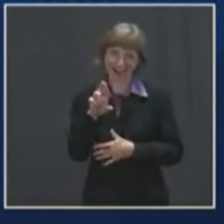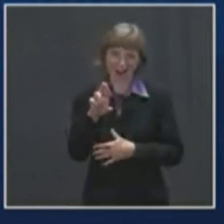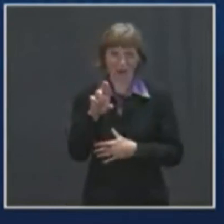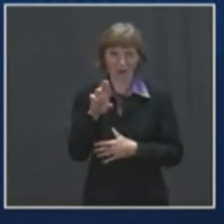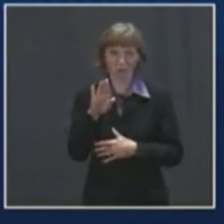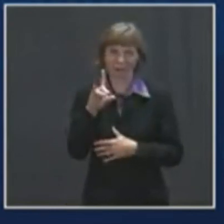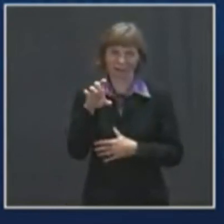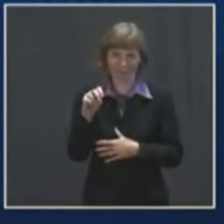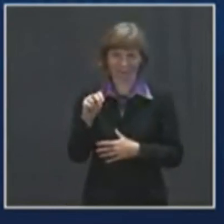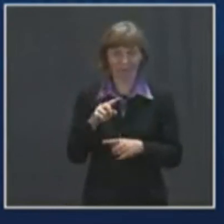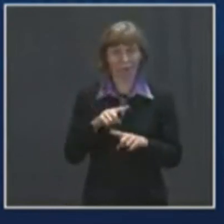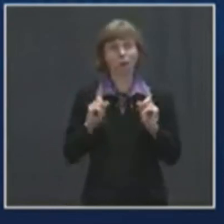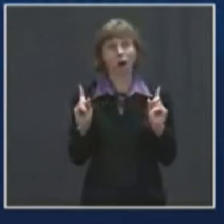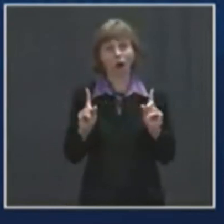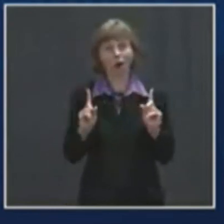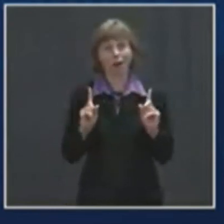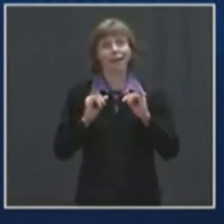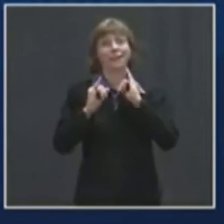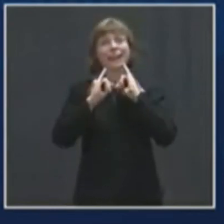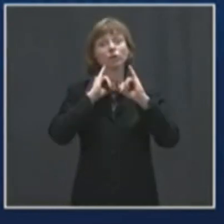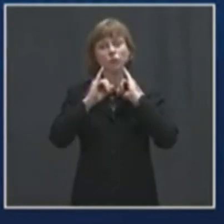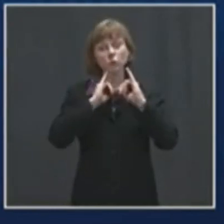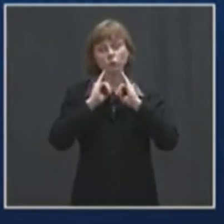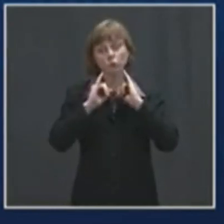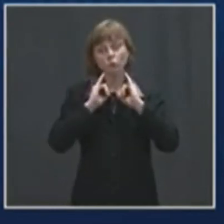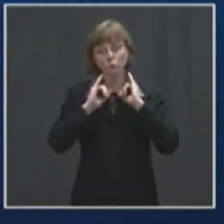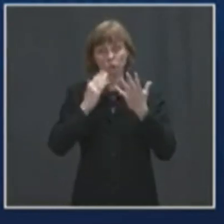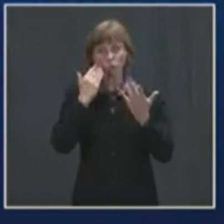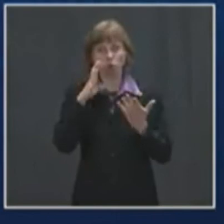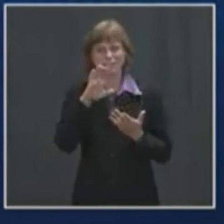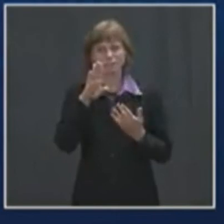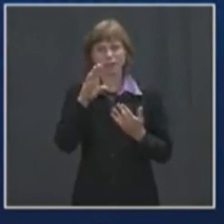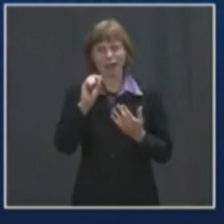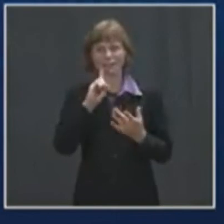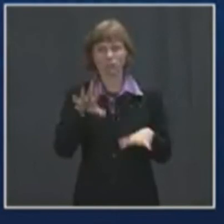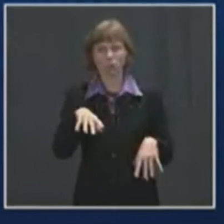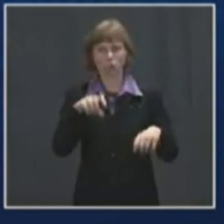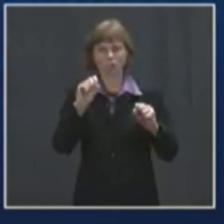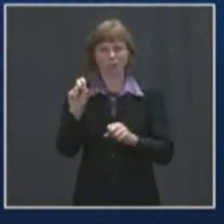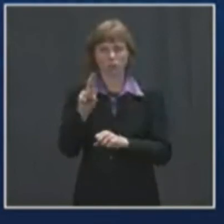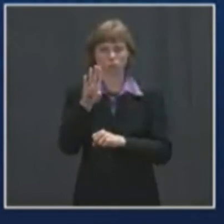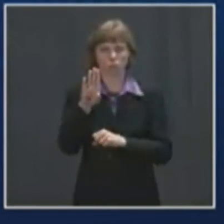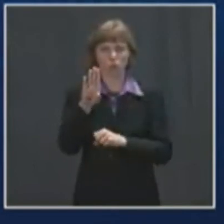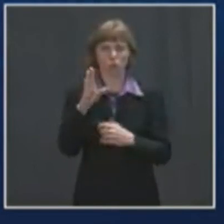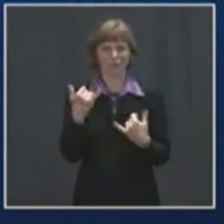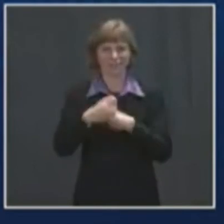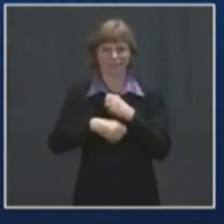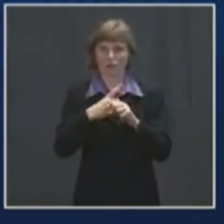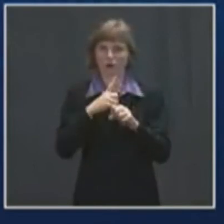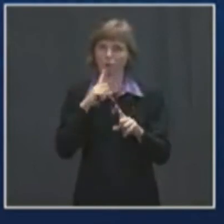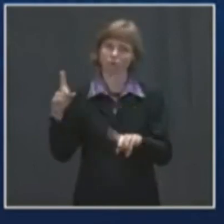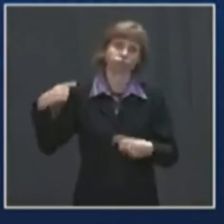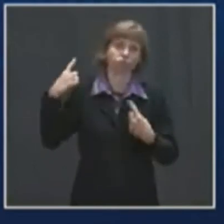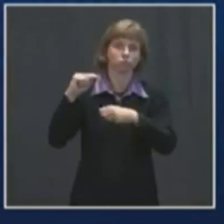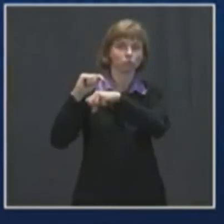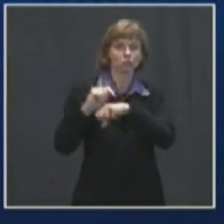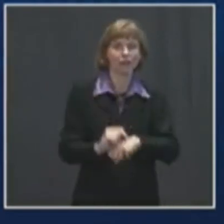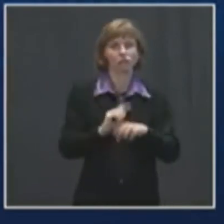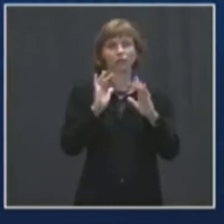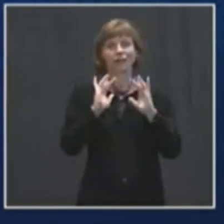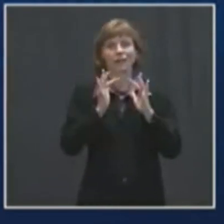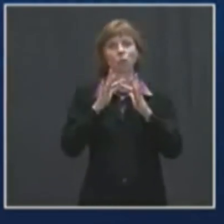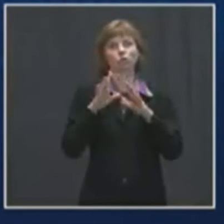In terms of the interview, and as you know, CBS is hosting the Super Bowl this year, and there's a long tradition of networks doing an